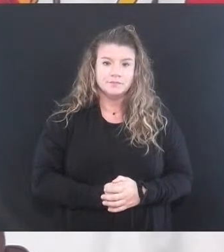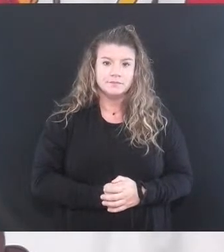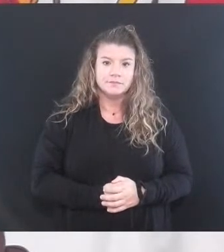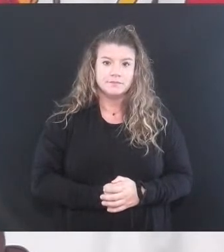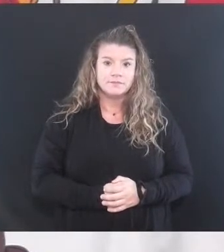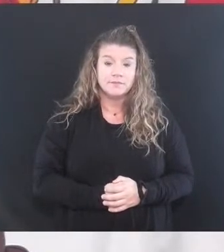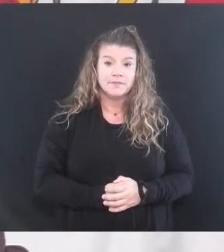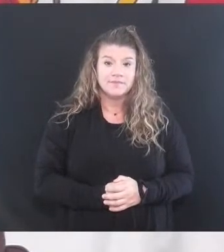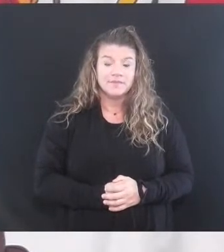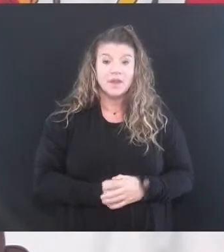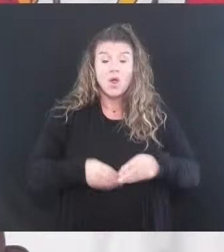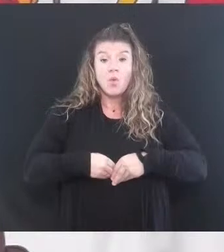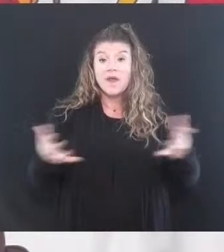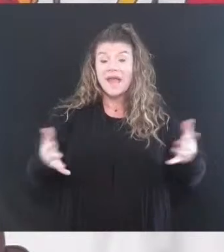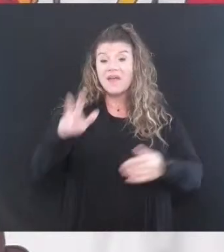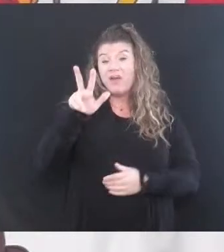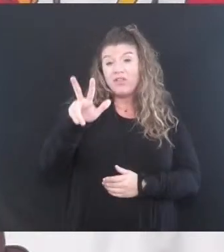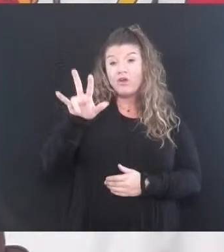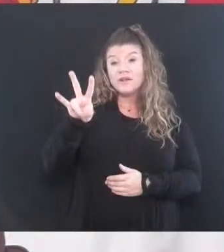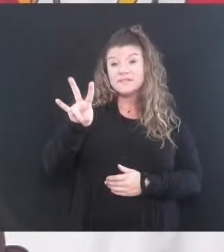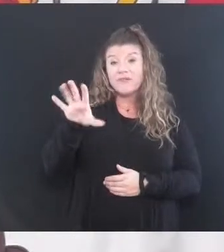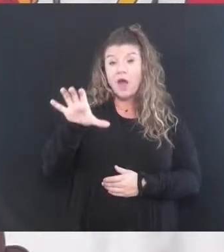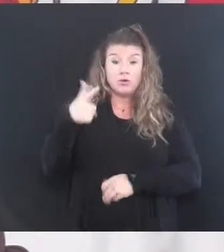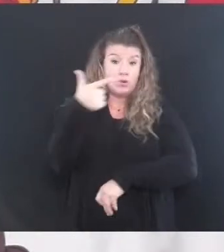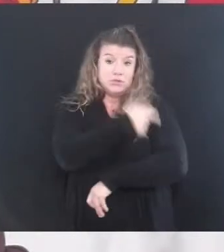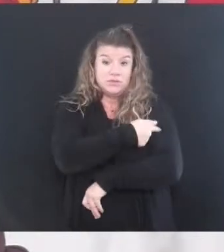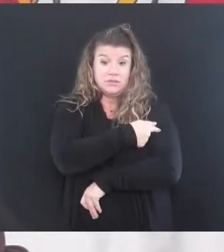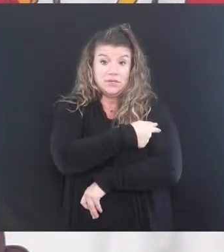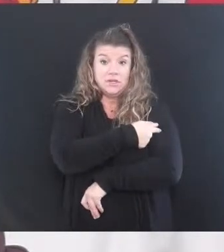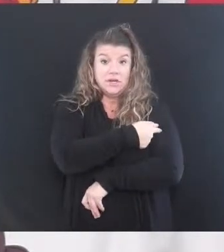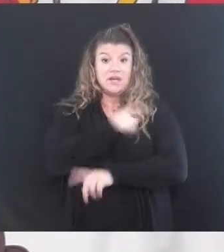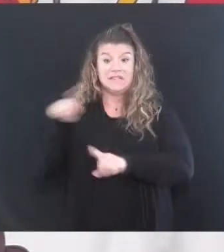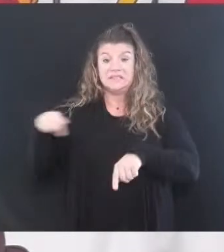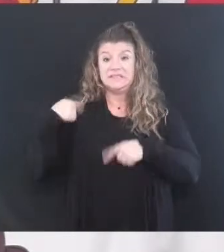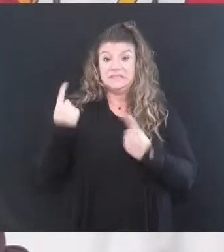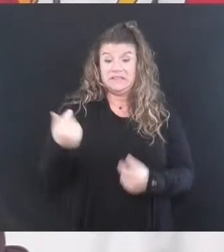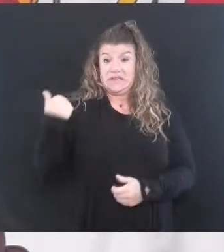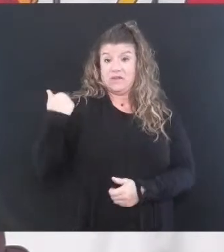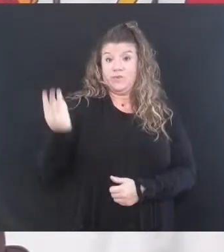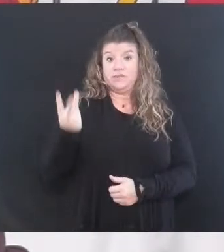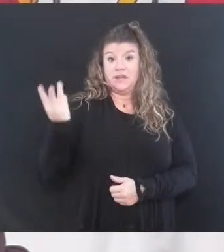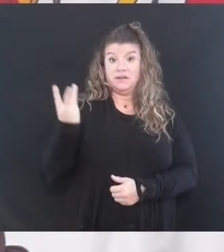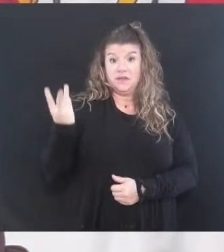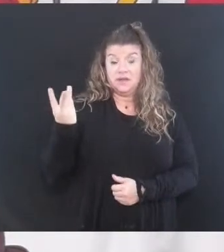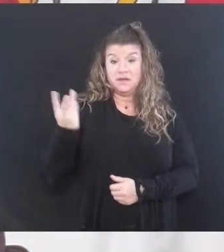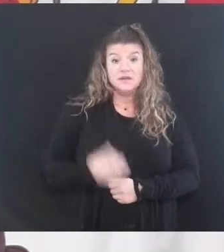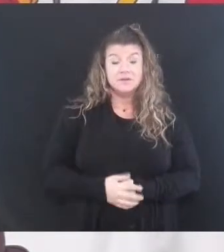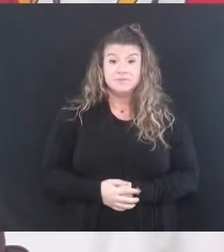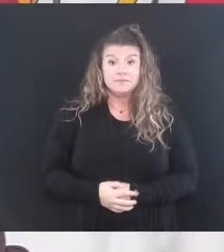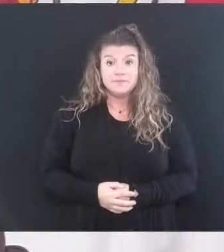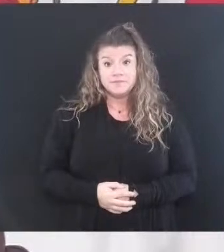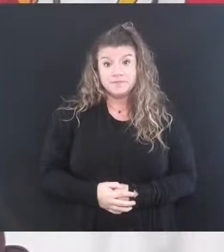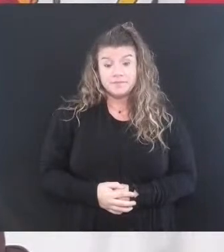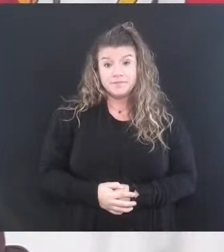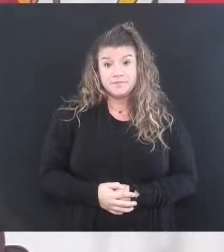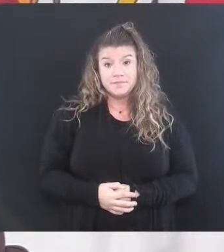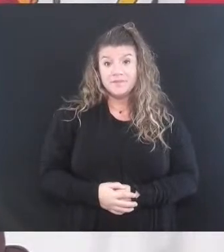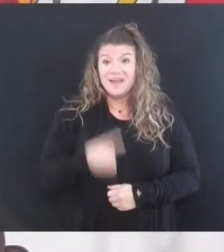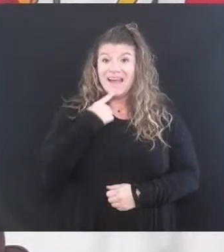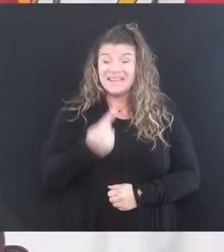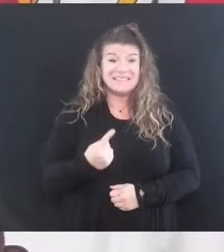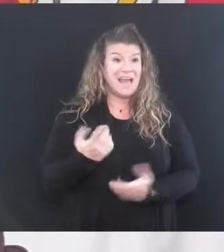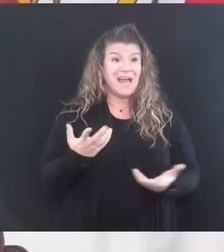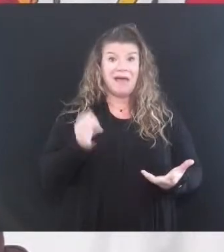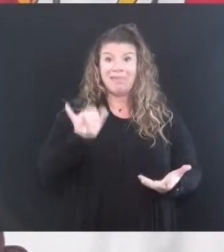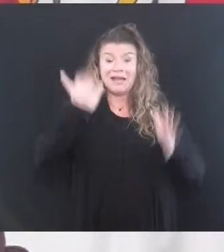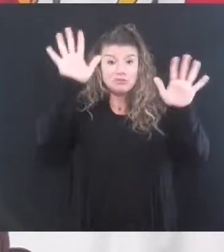We gave out 3,700 doses since the last meeting. I can sit here and say, well, that's great. We